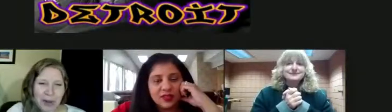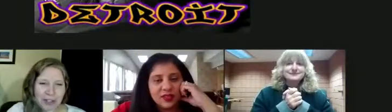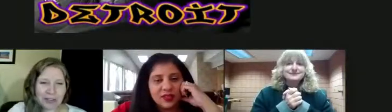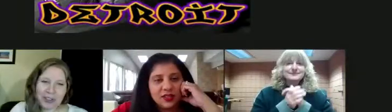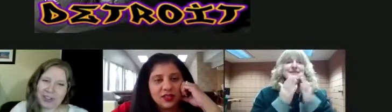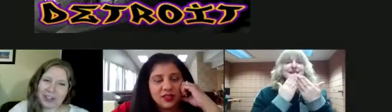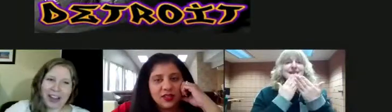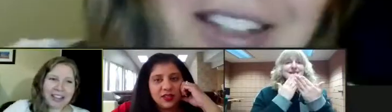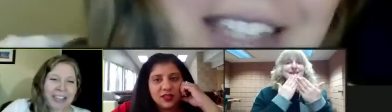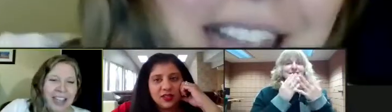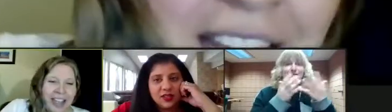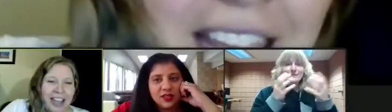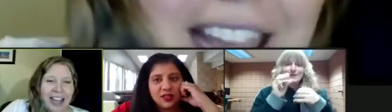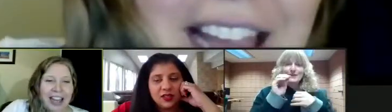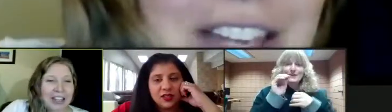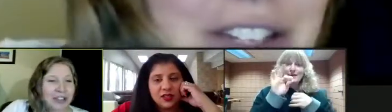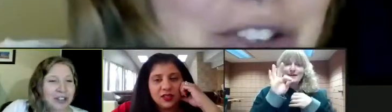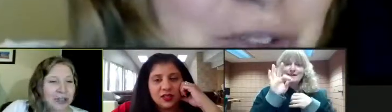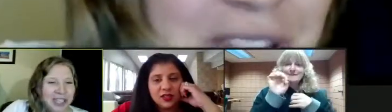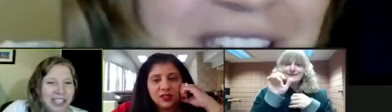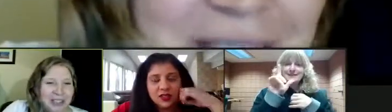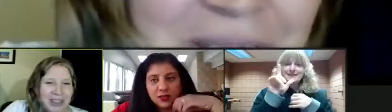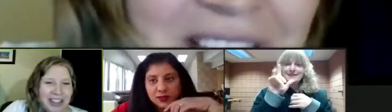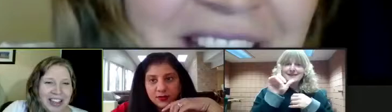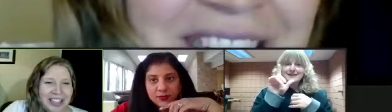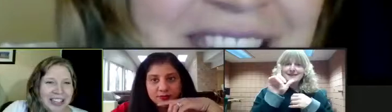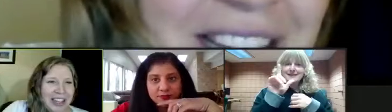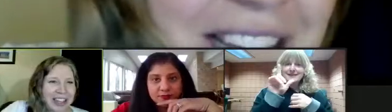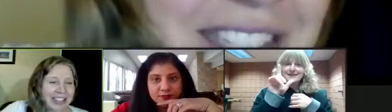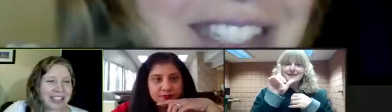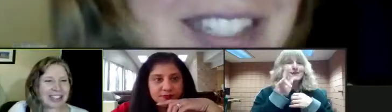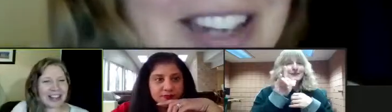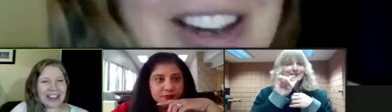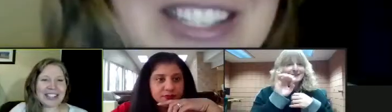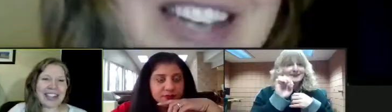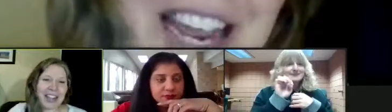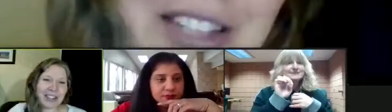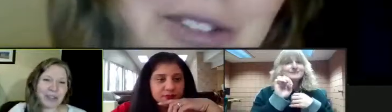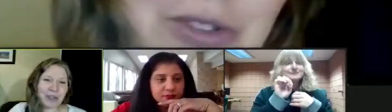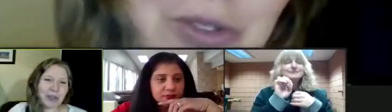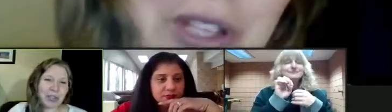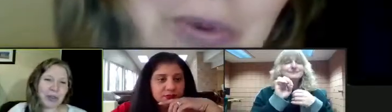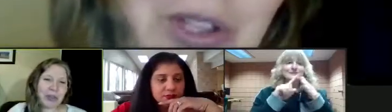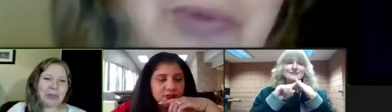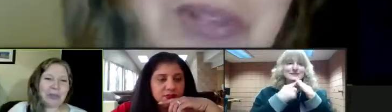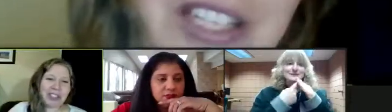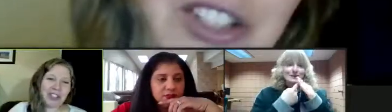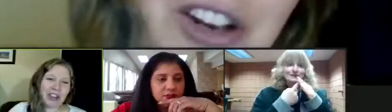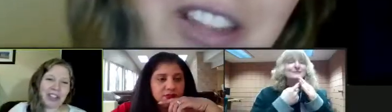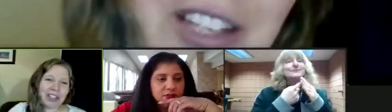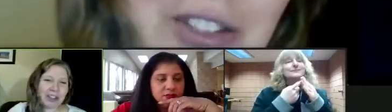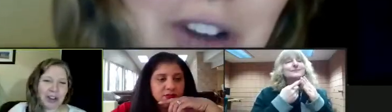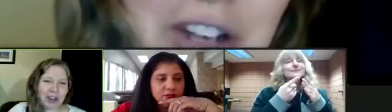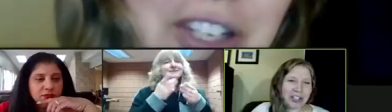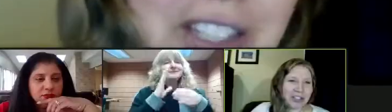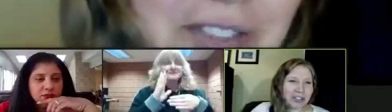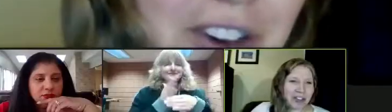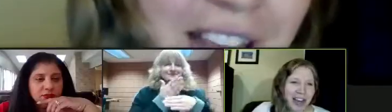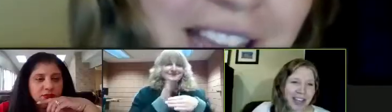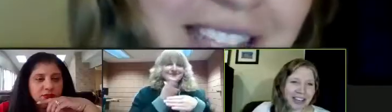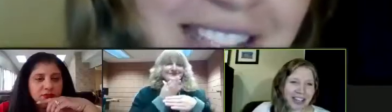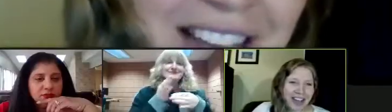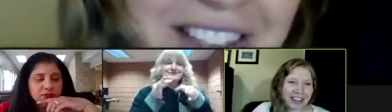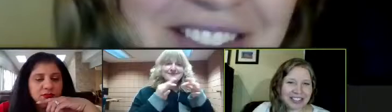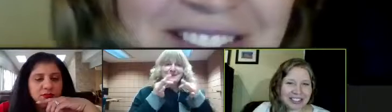Thank you so much, Ophelia. And Julie is with us to start today. So Julie, will you please share the